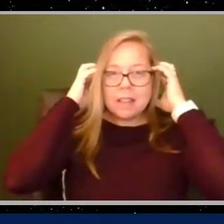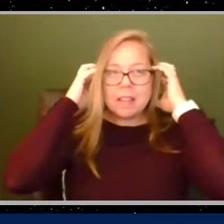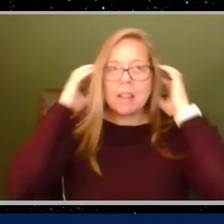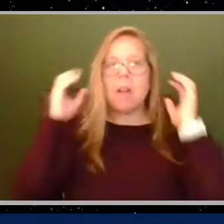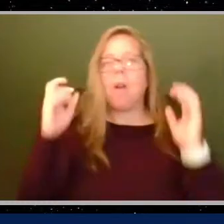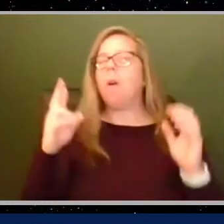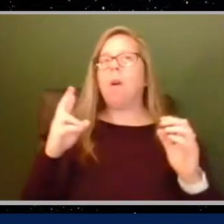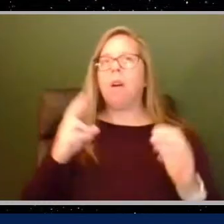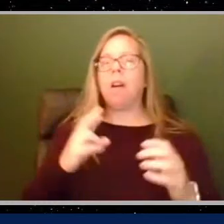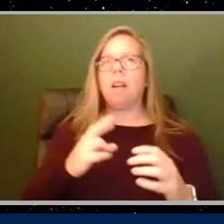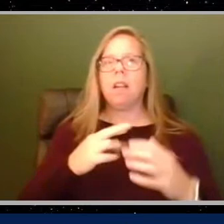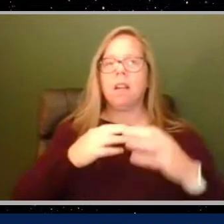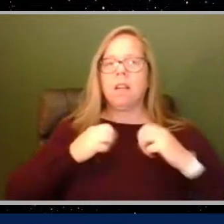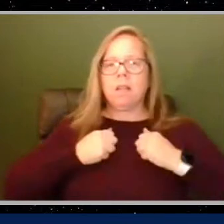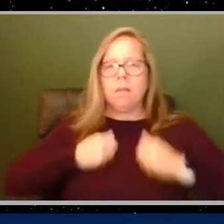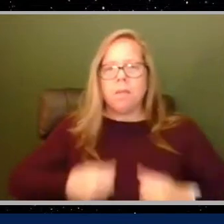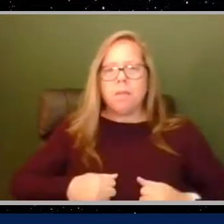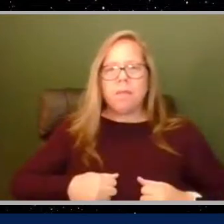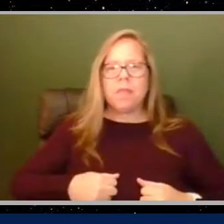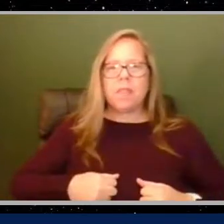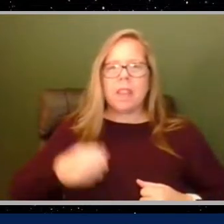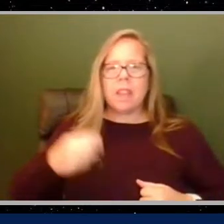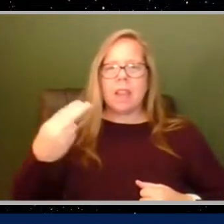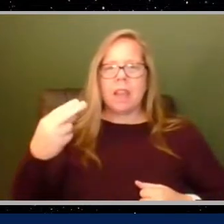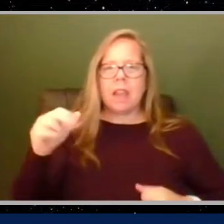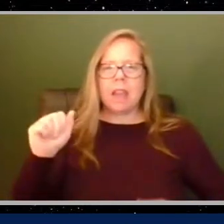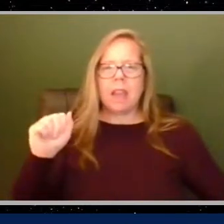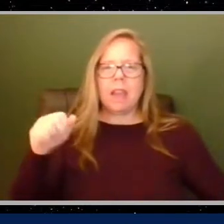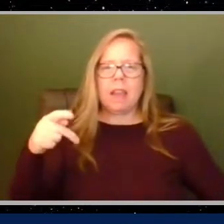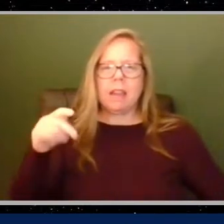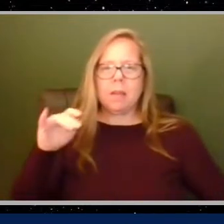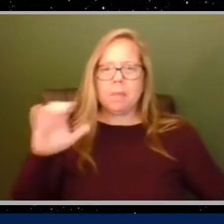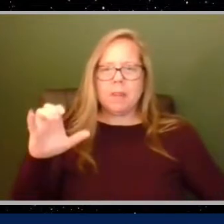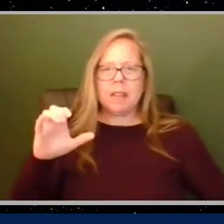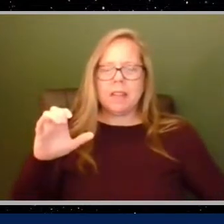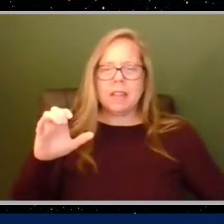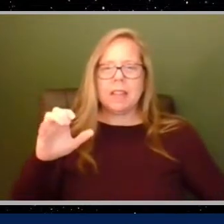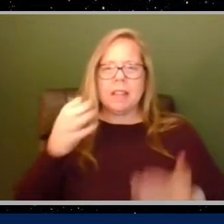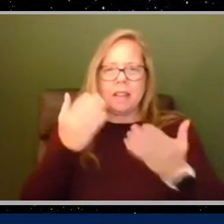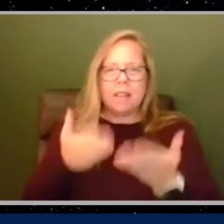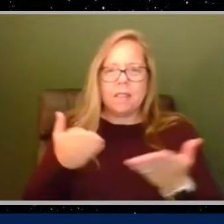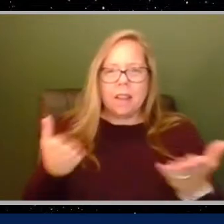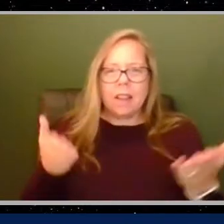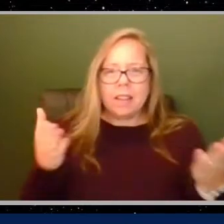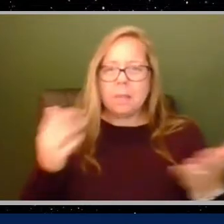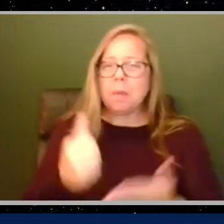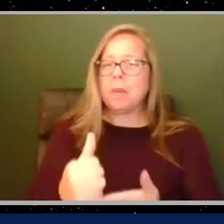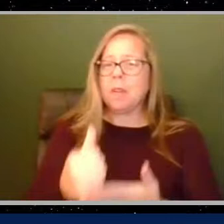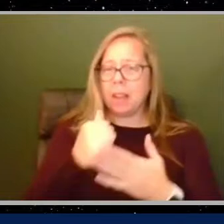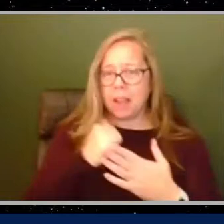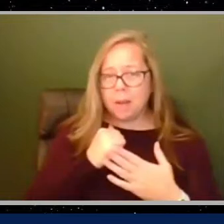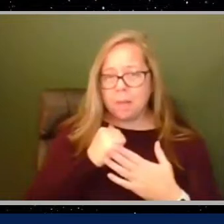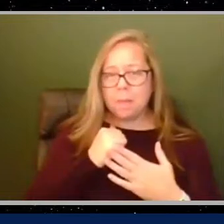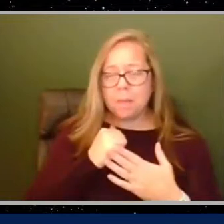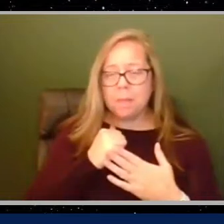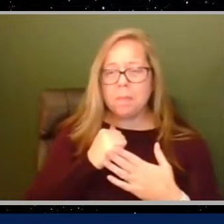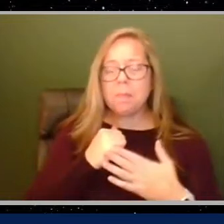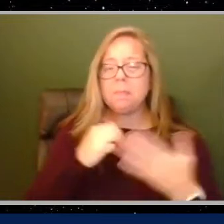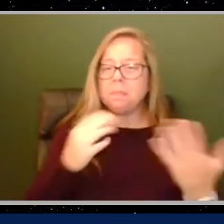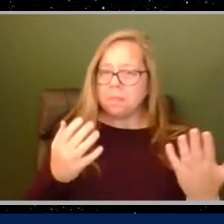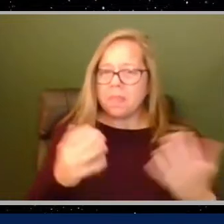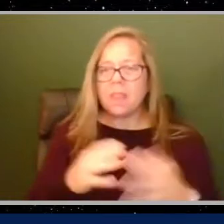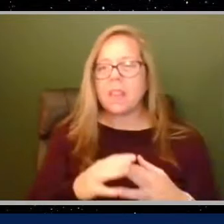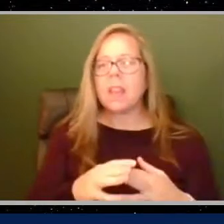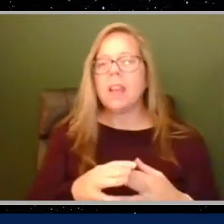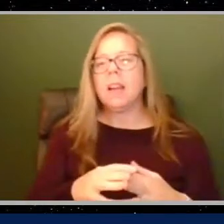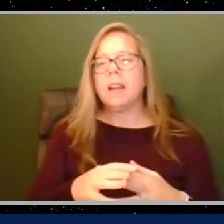us, because auditory clues may not be as useful in this type of particular flight. The thing is